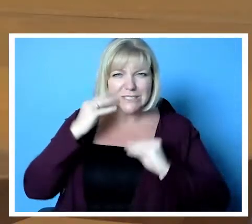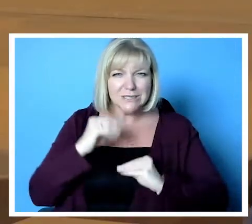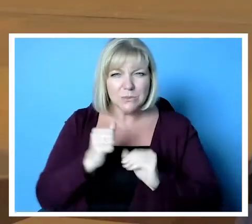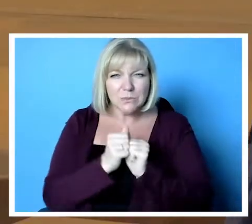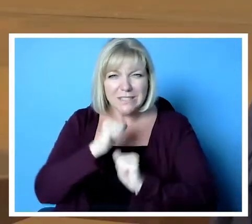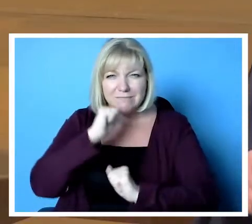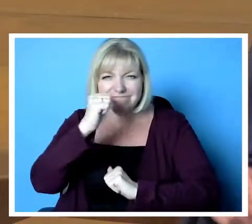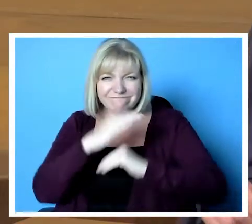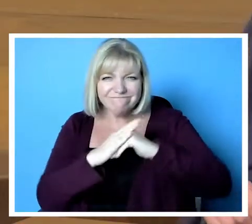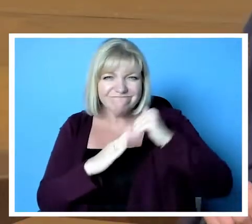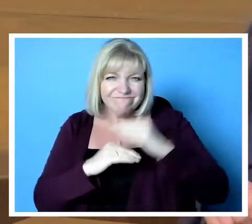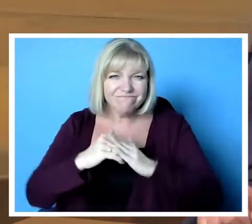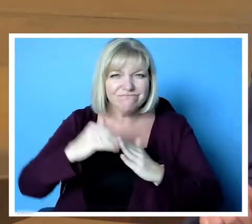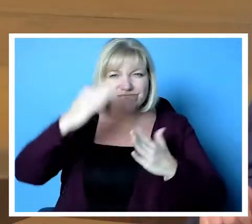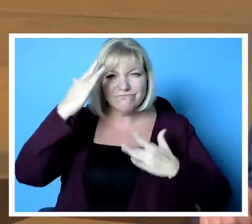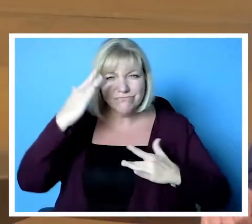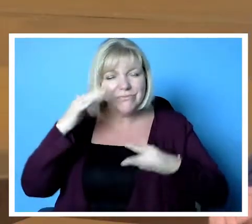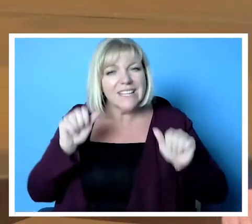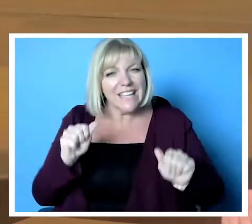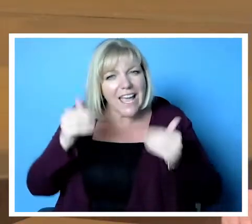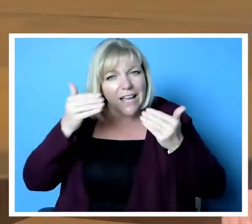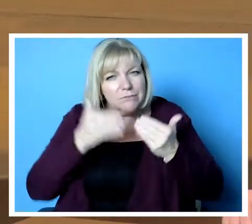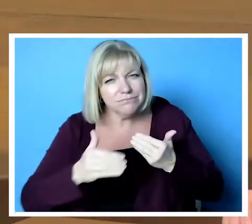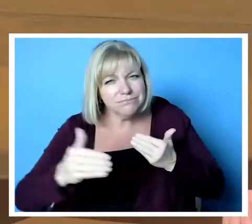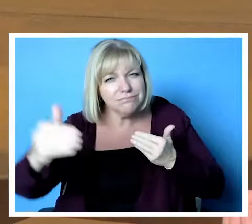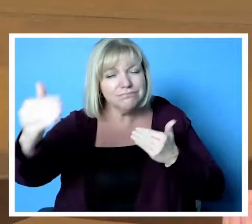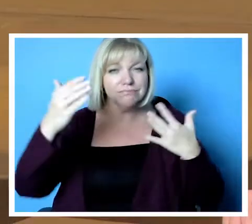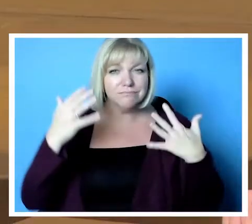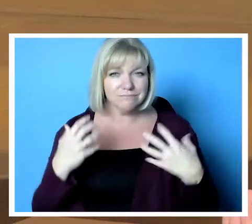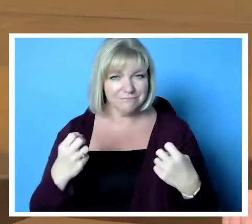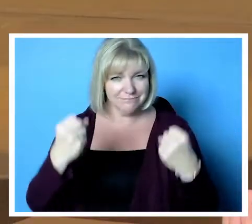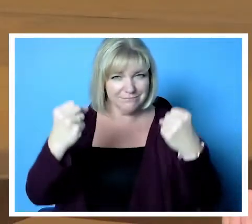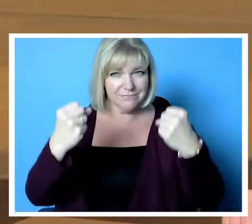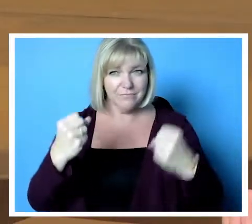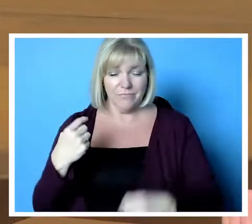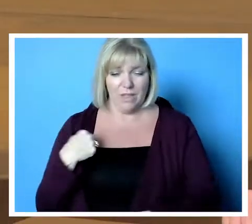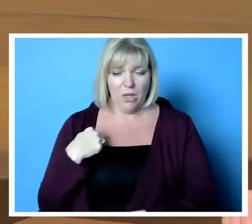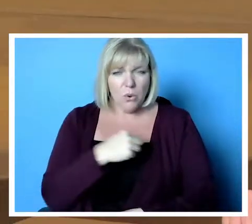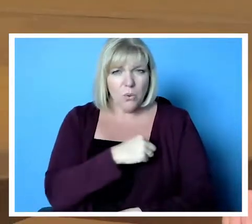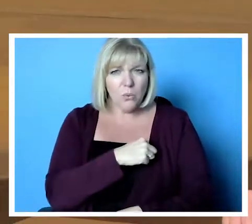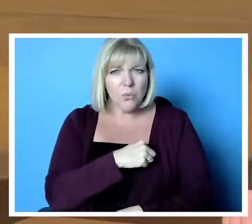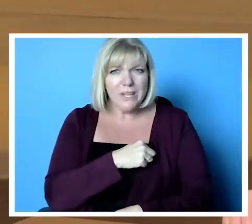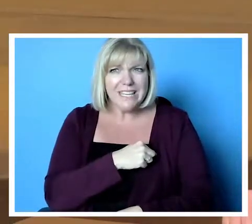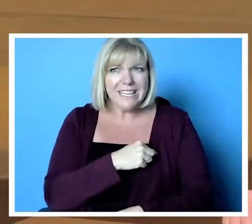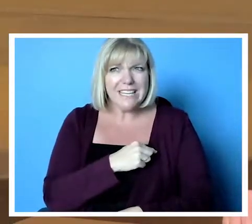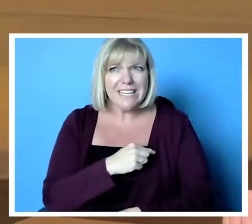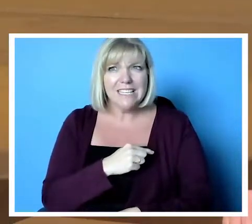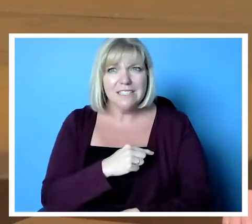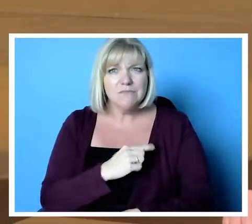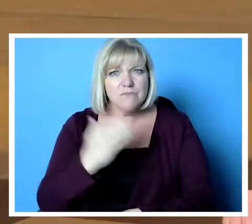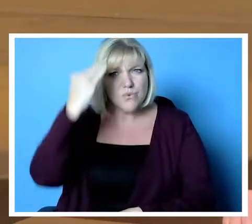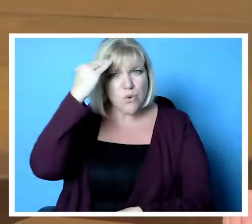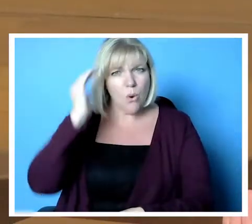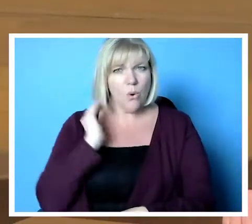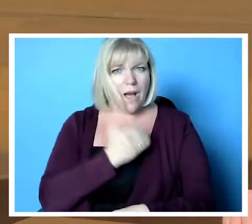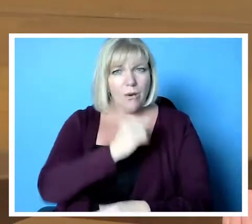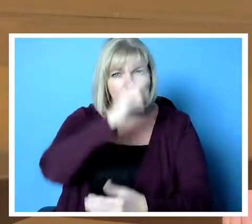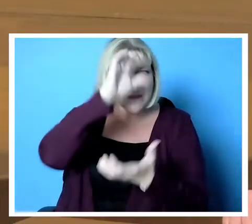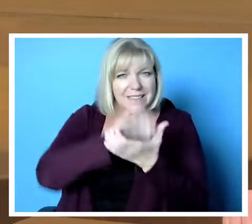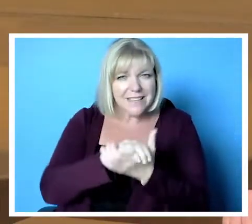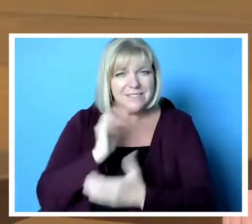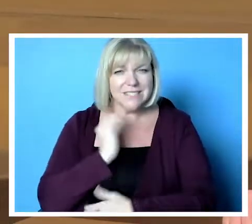forward. We integrate our beliefs and our actions because our complete physical and spiritual